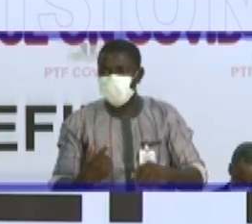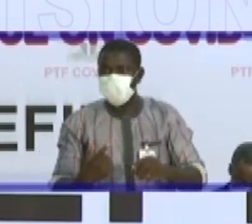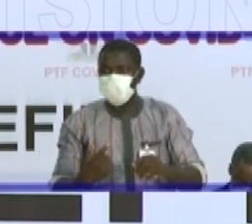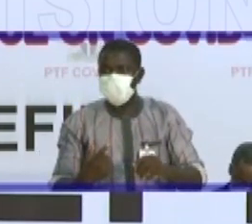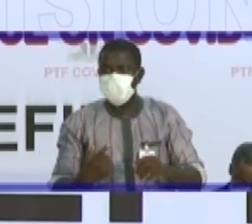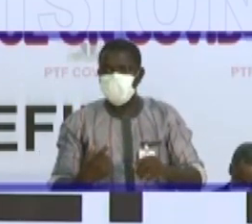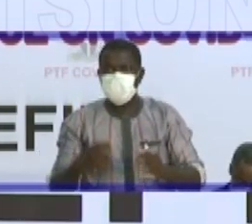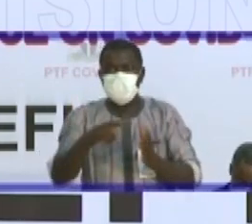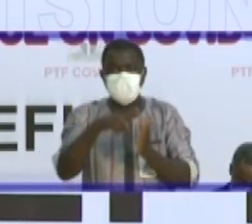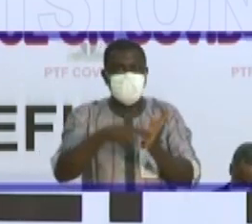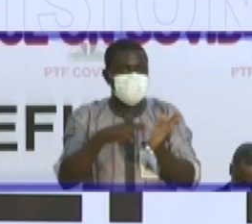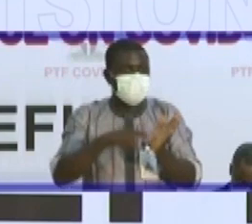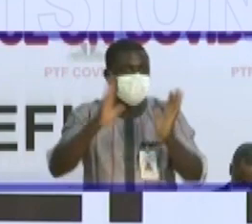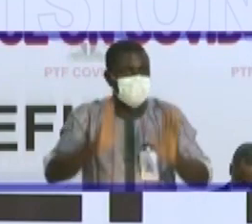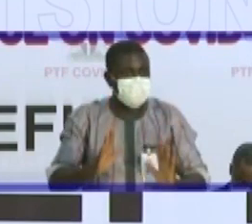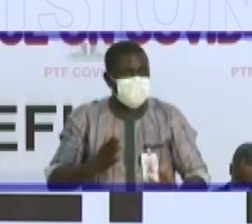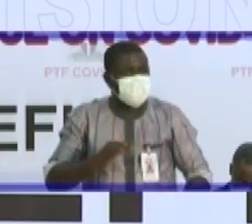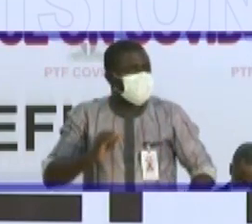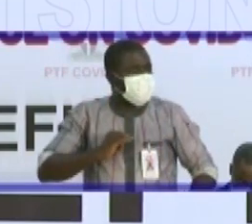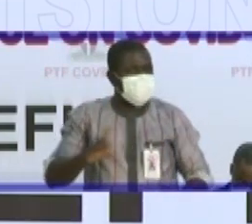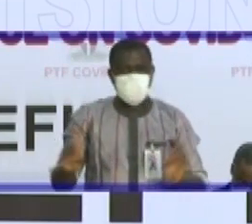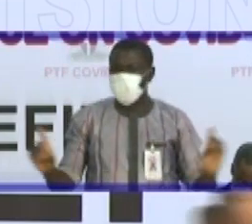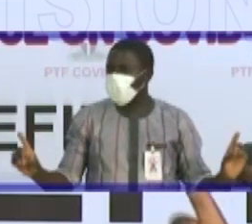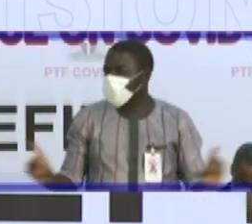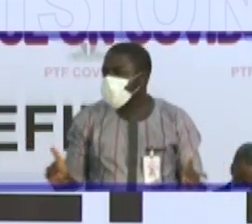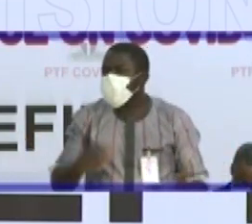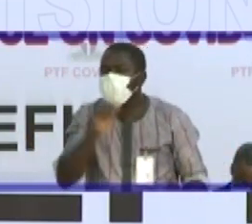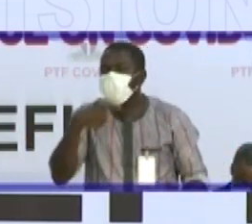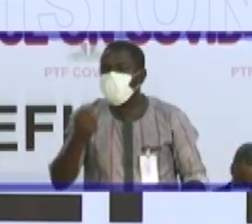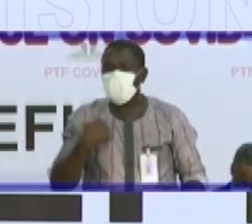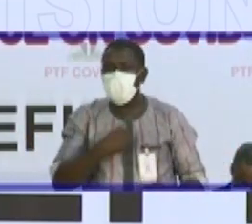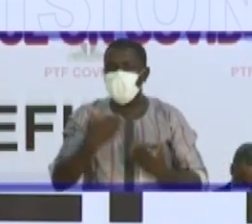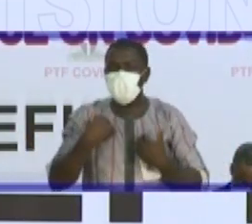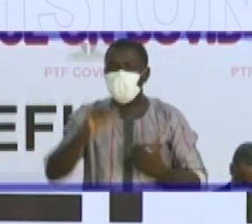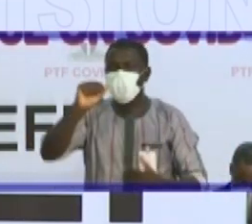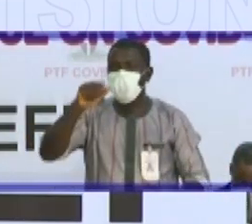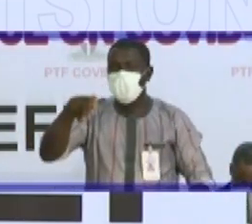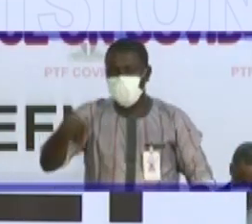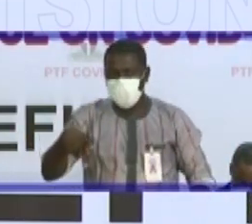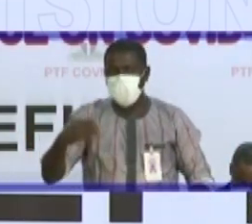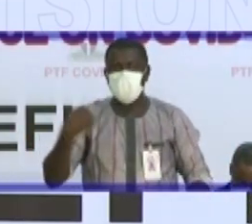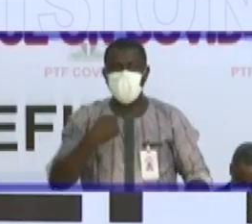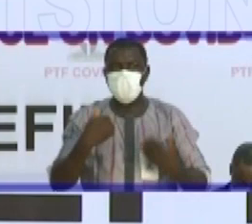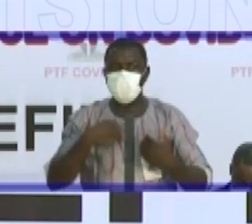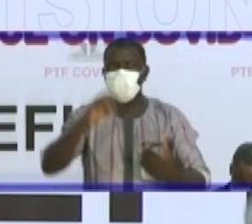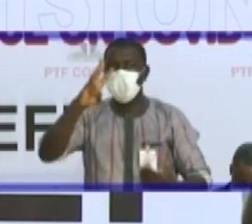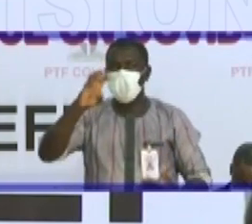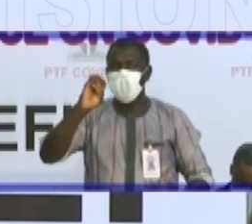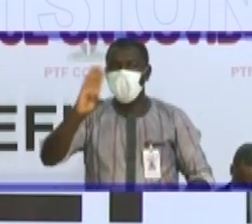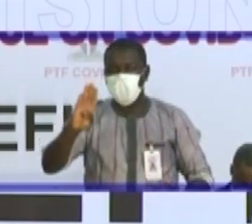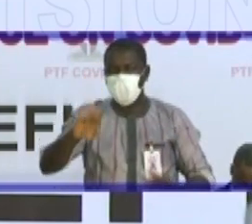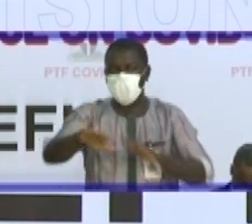not say we have app for testing. We simply developed a web-based link to ascertain